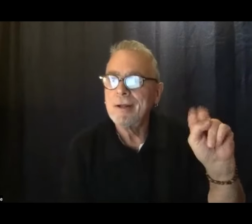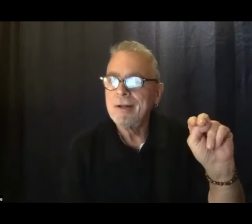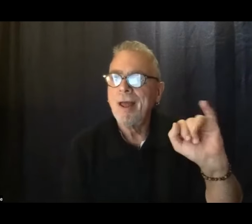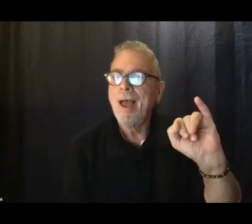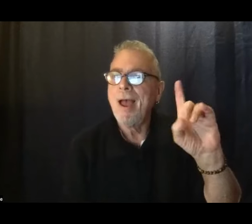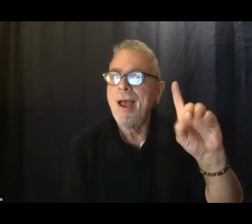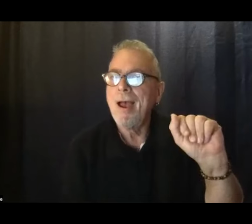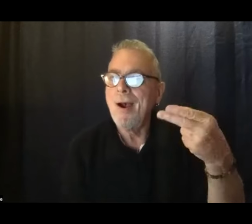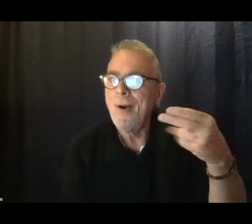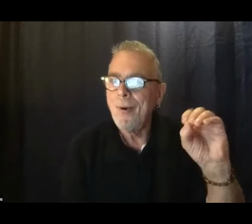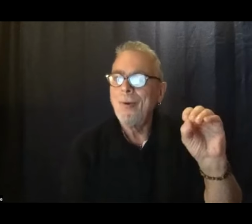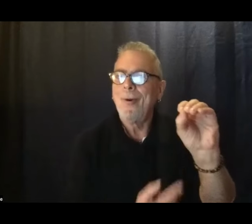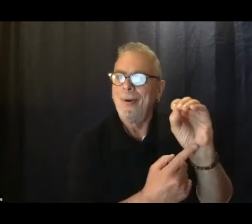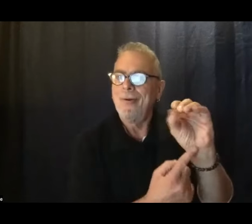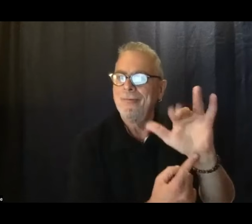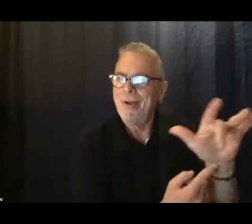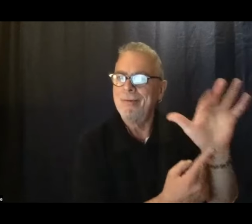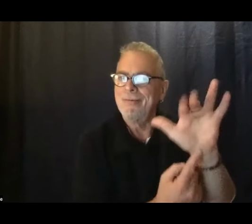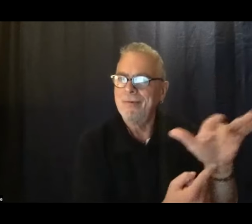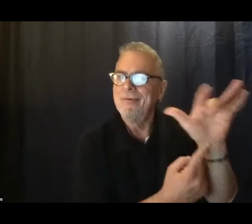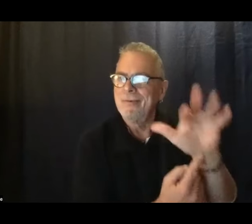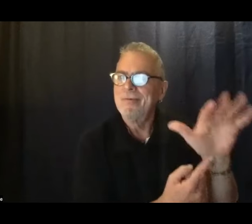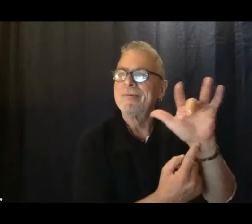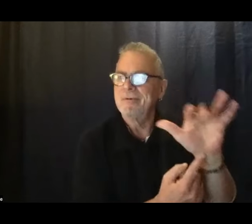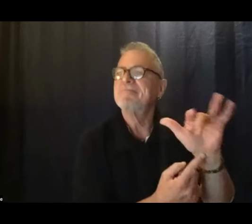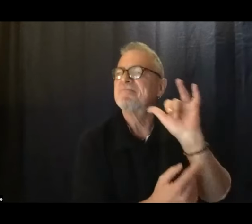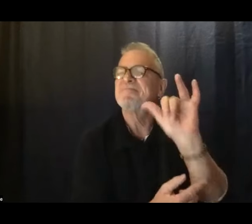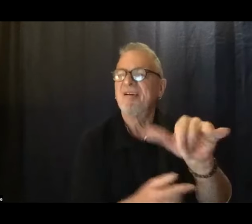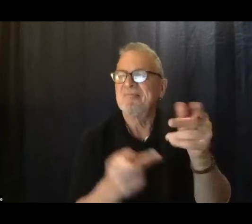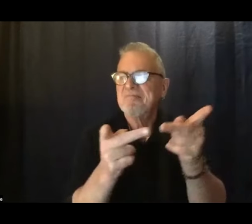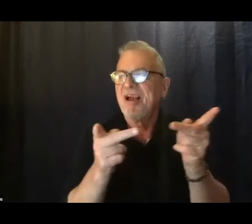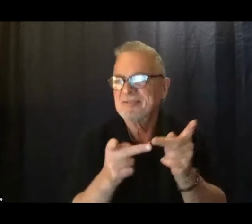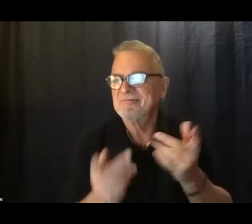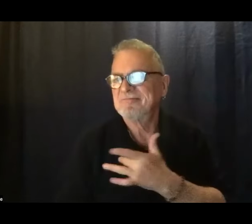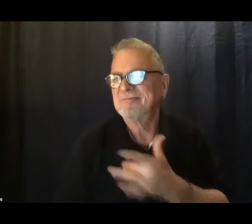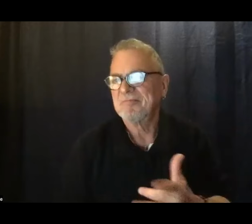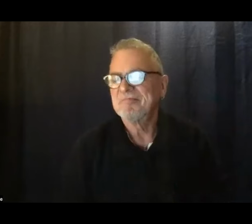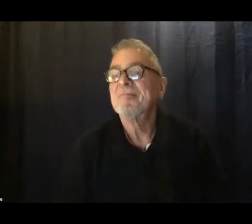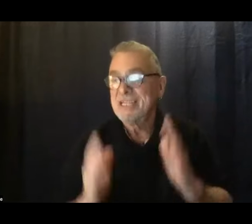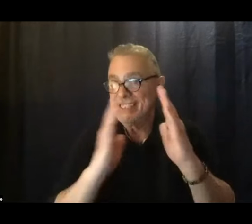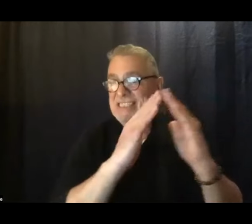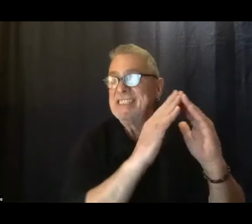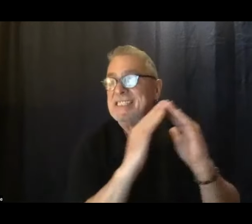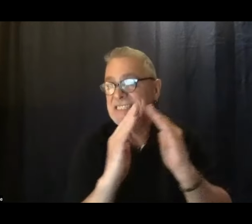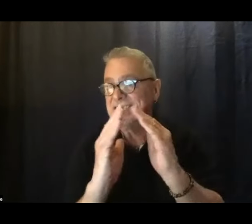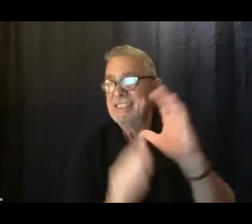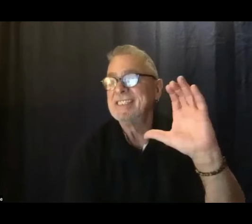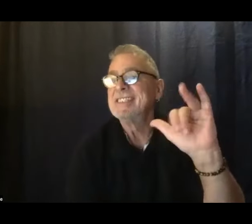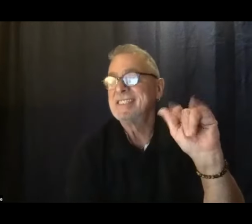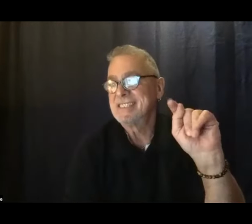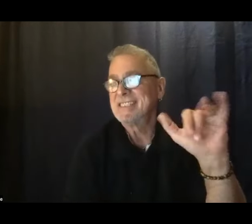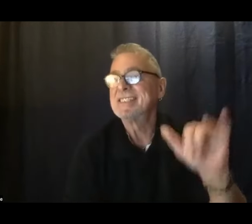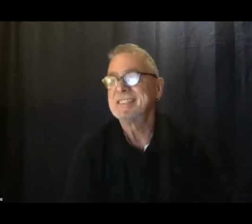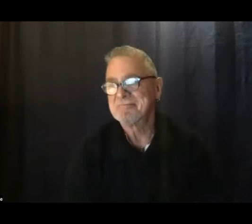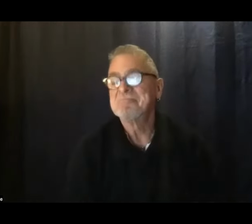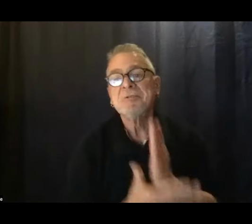Island, Oregon, Idaho, etc. All of those are fingerspelled. They're places, so that's a very